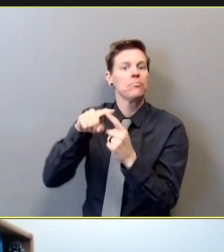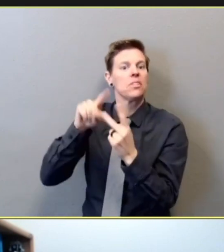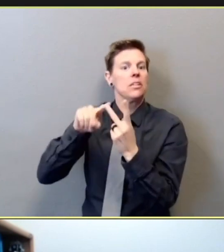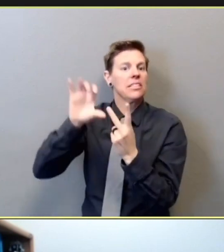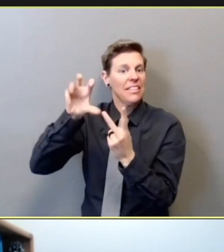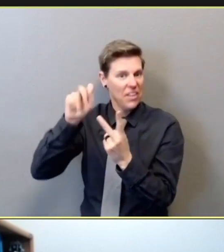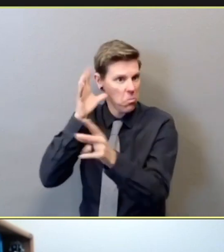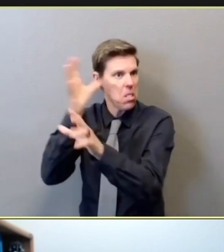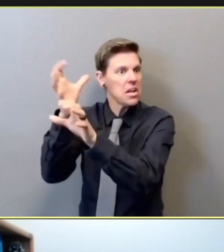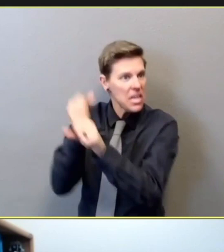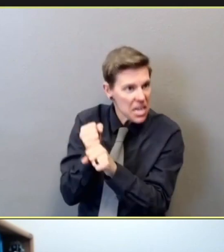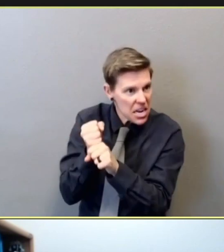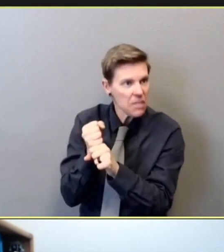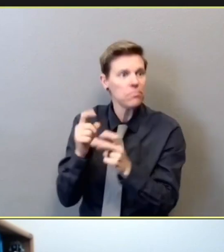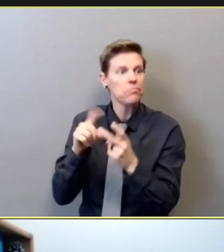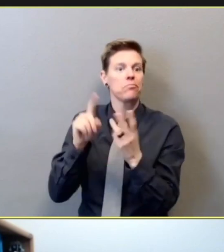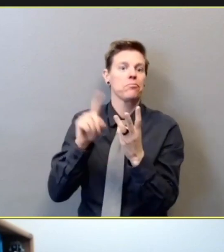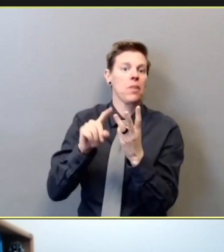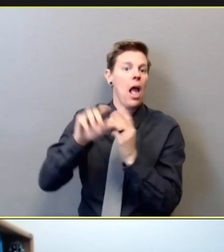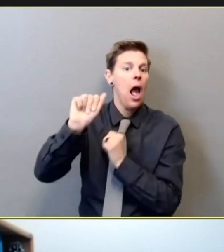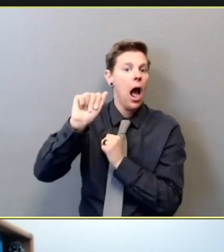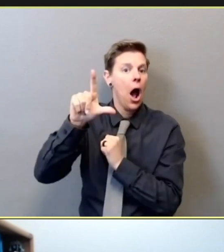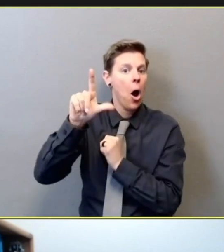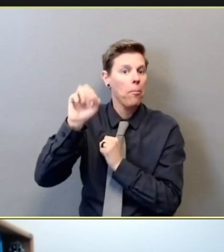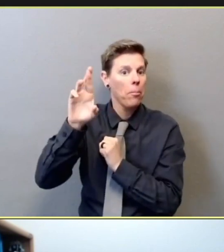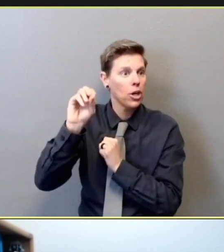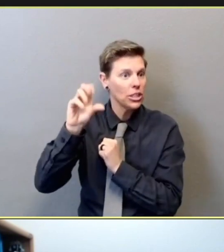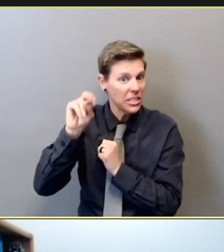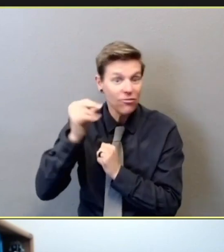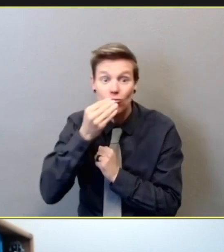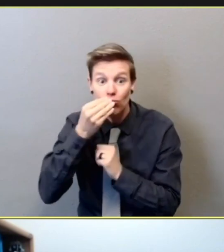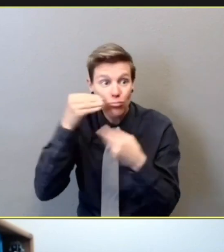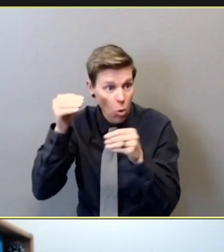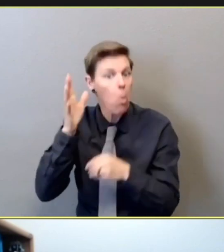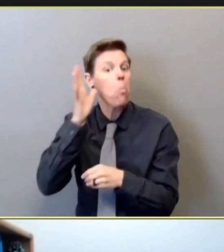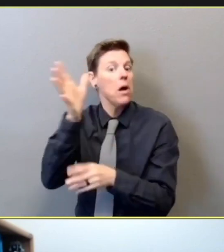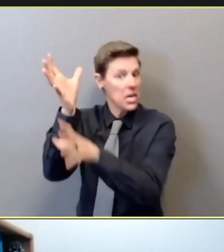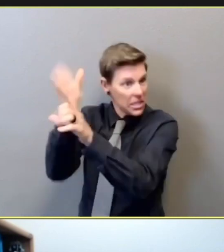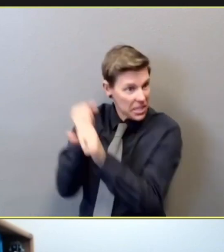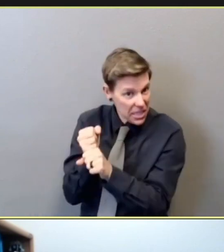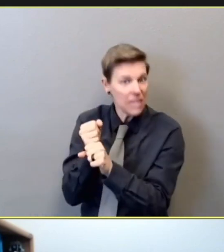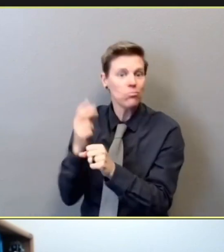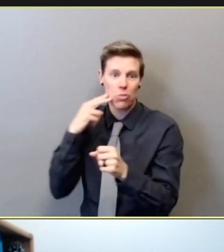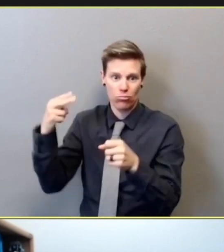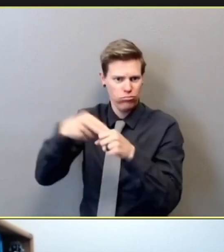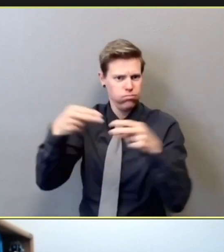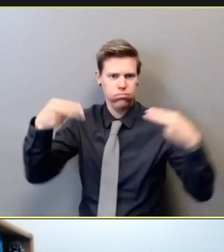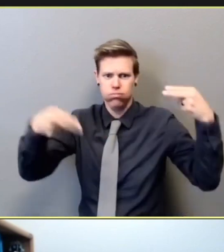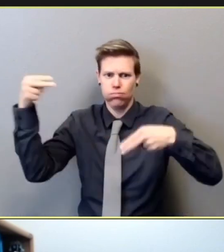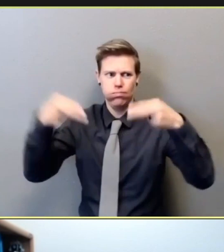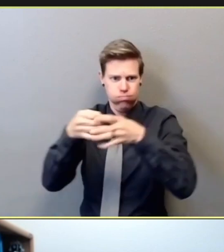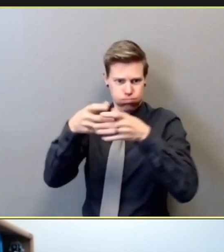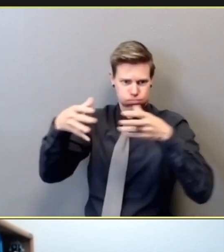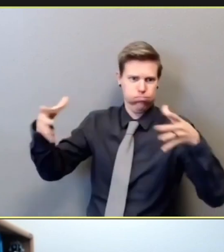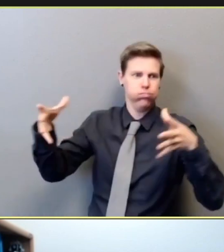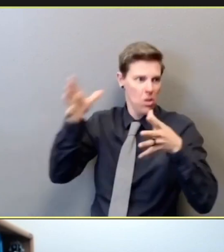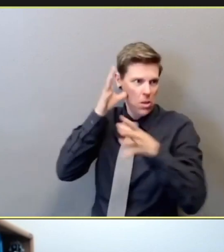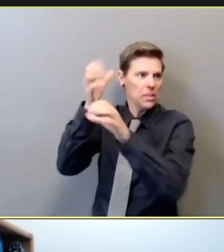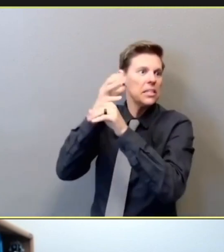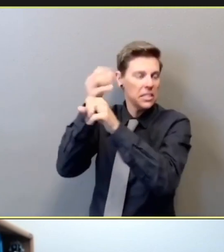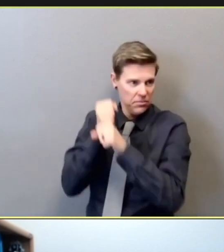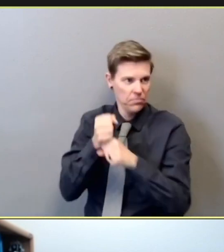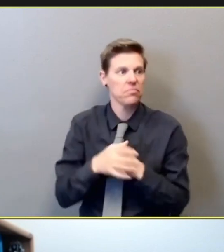question, Nancy. Thank you, everyone. We have 5 more reporters with questions. So before I turn it over to